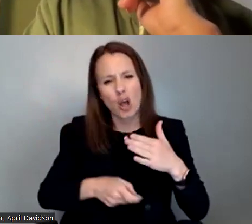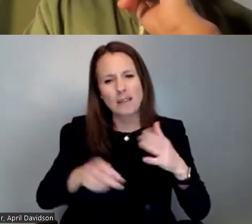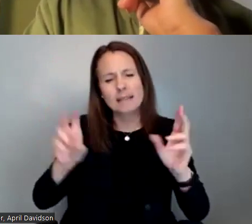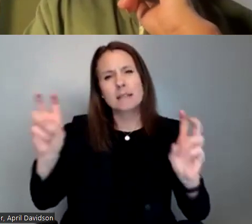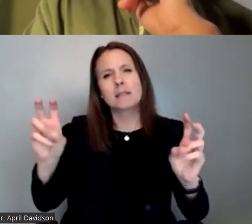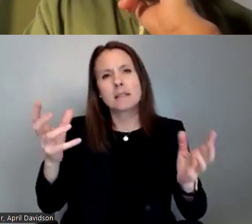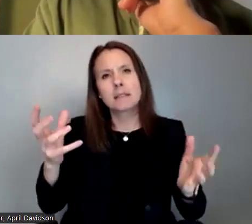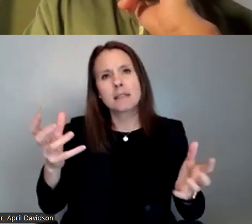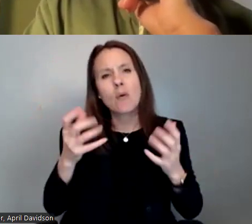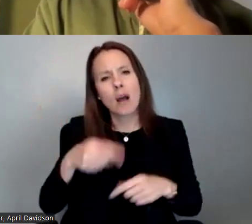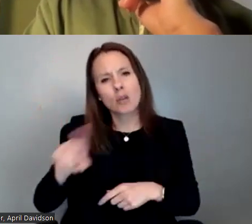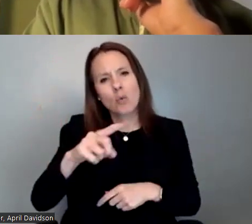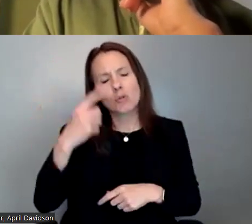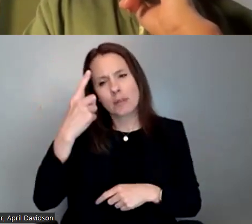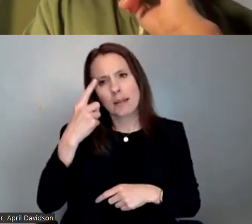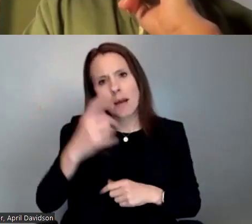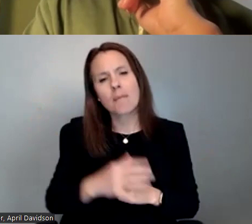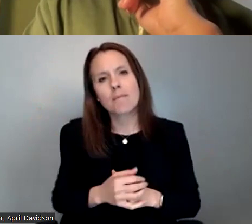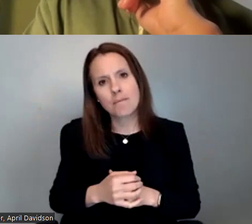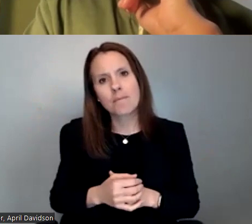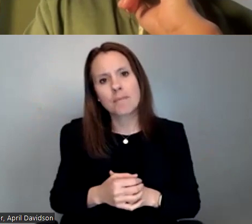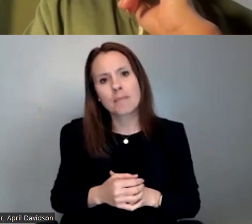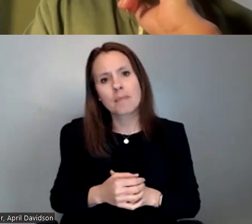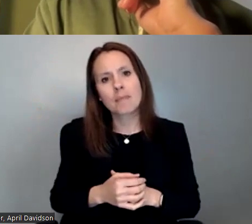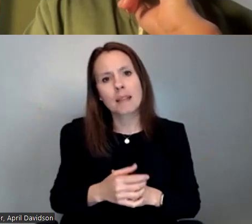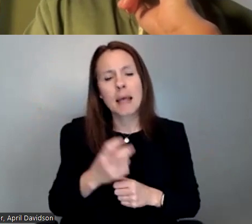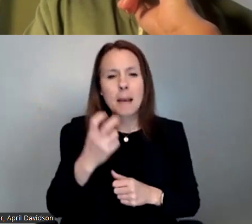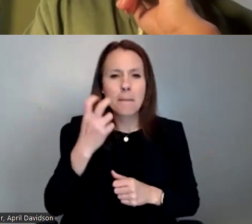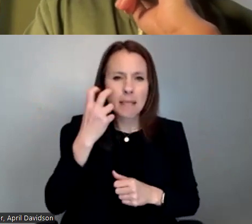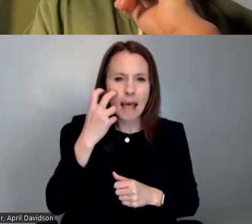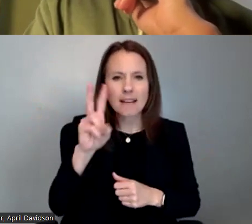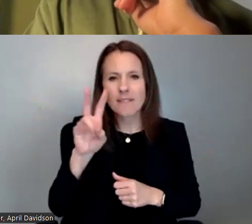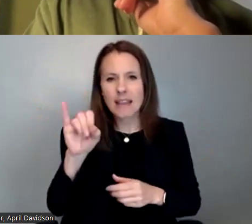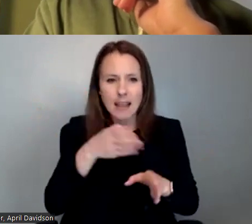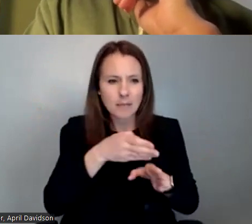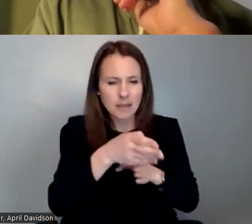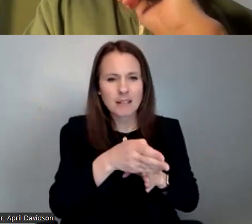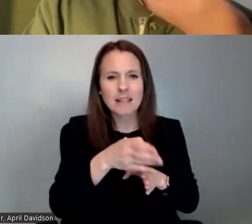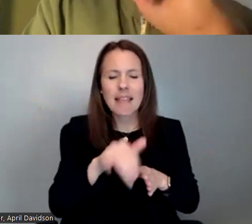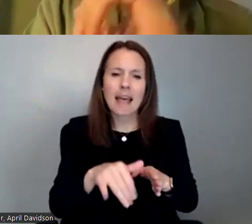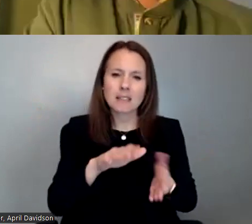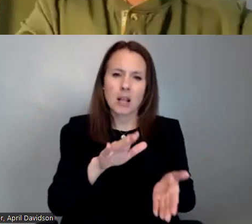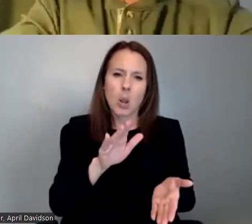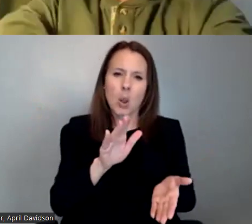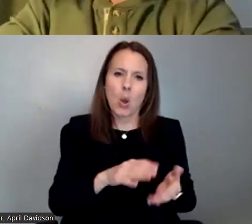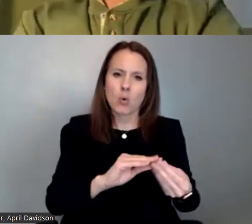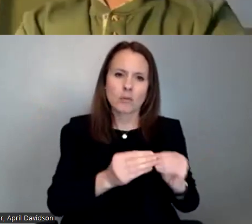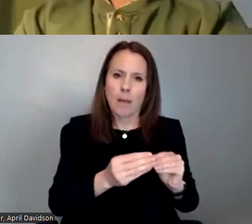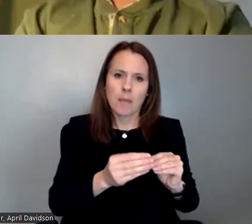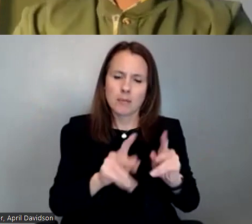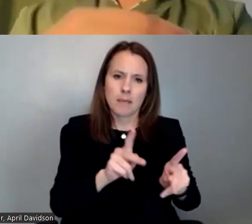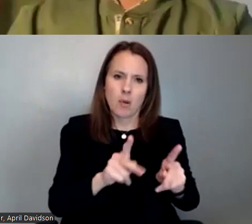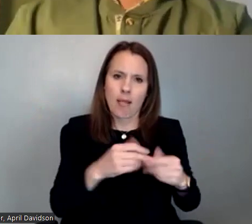realize that because, the blindness field, blind and visually impaired, is the low incidence field. So,